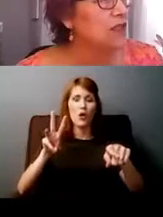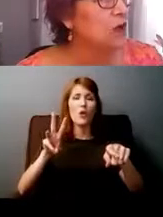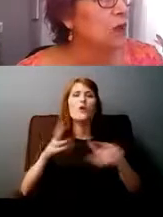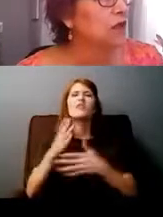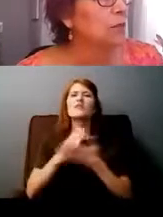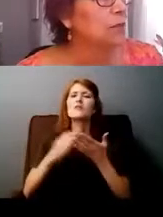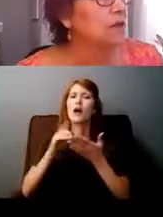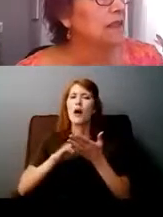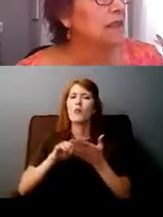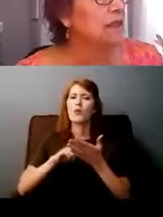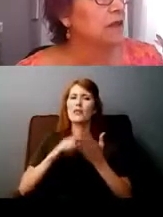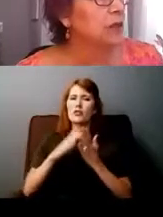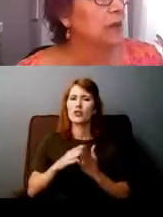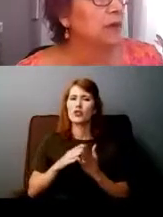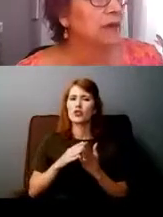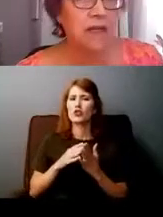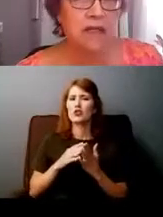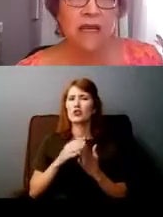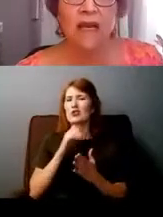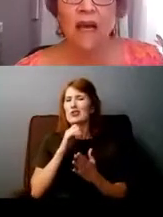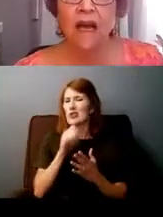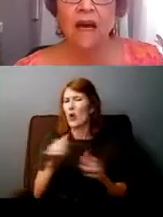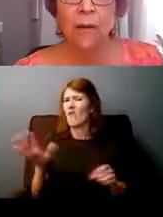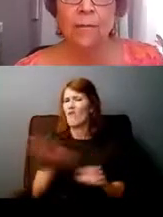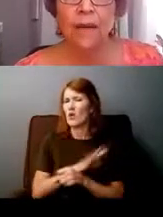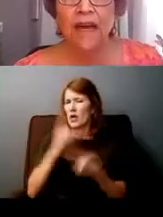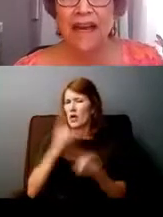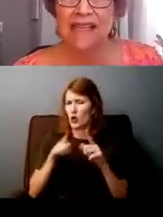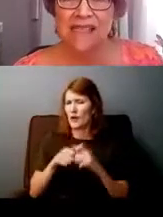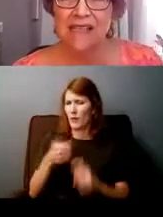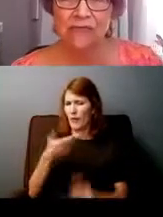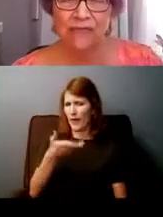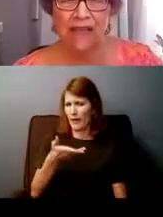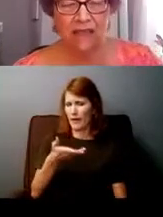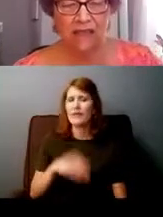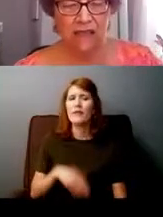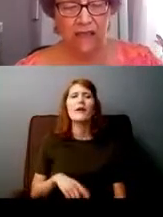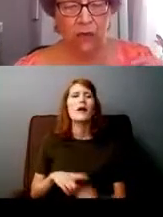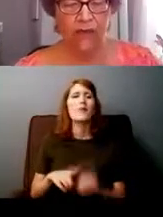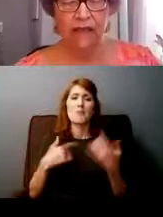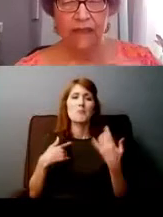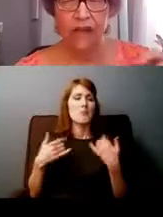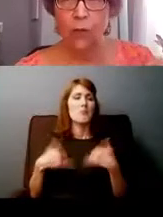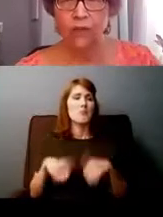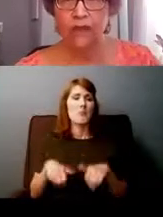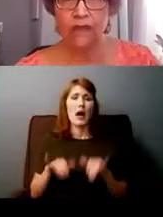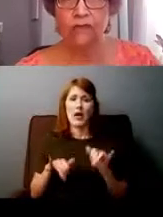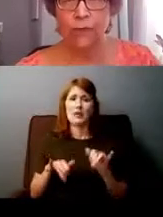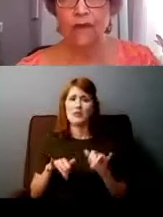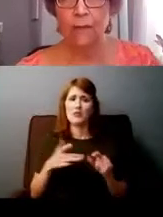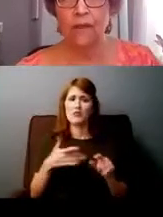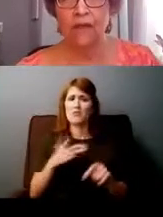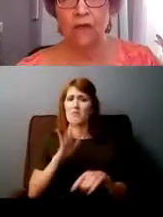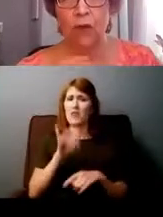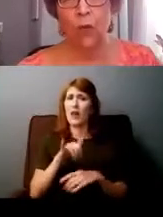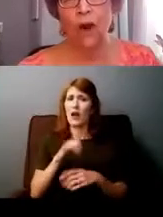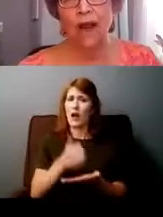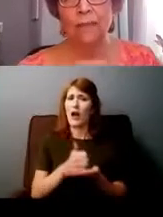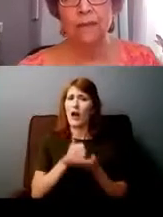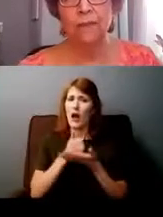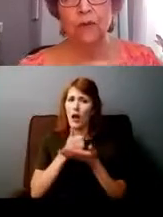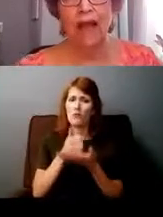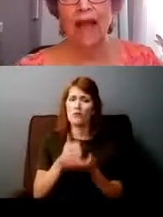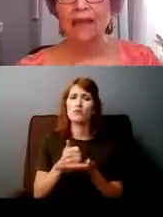probably don't completely agree with this. But I still find it really helpful in framing